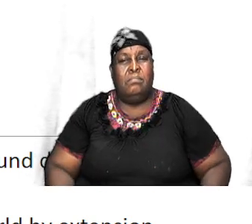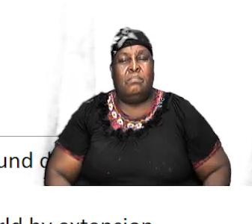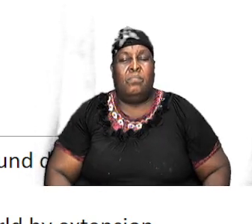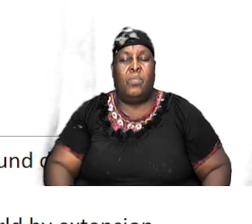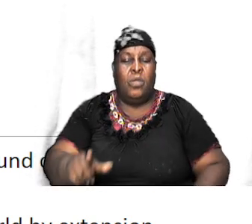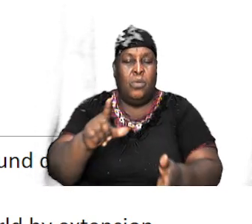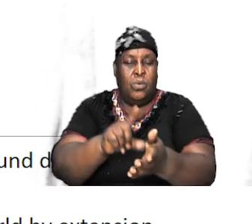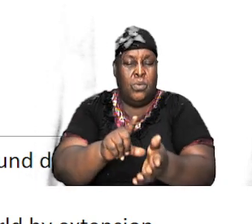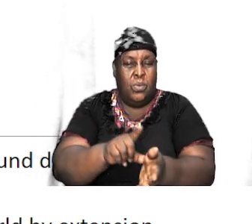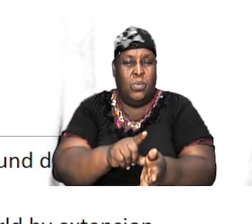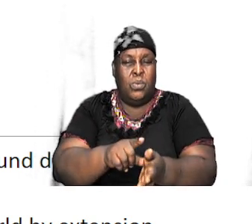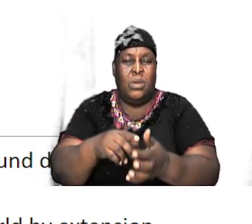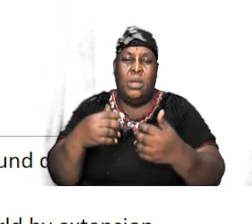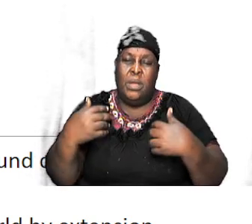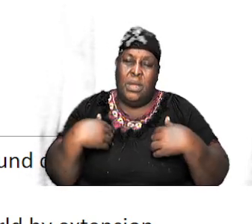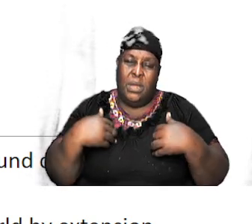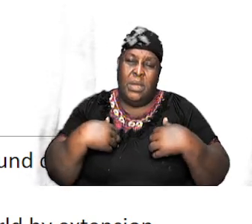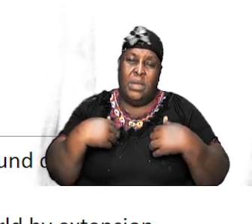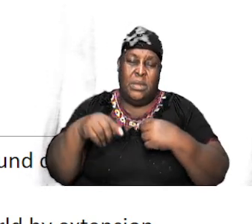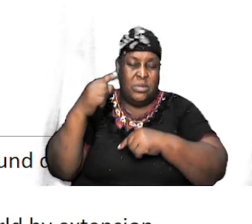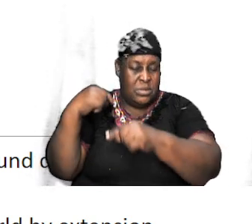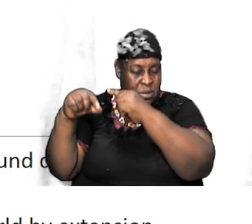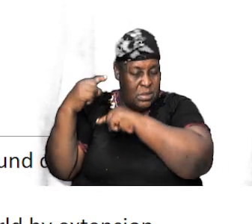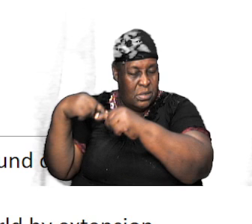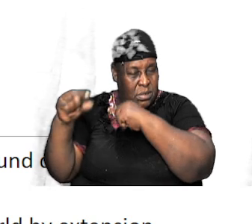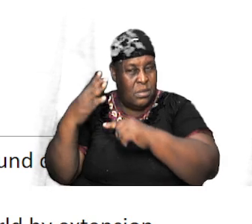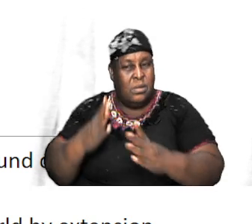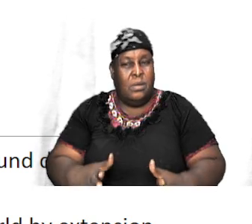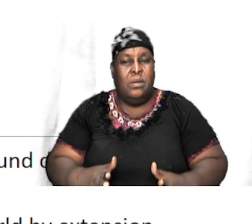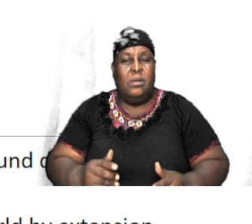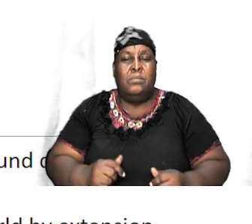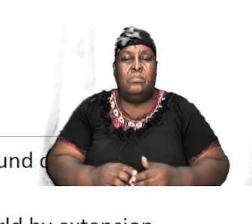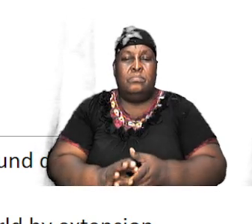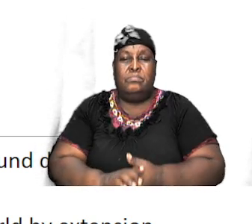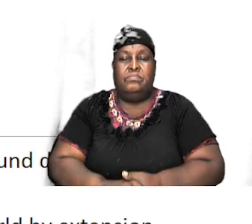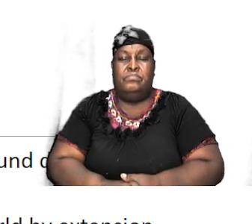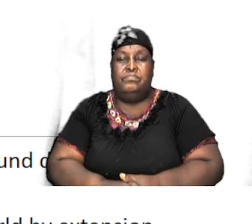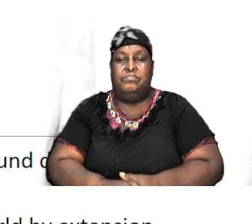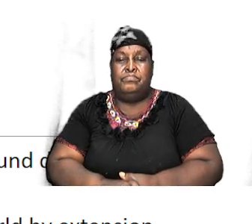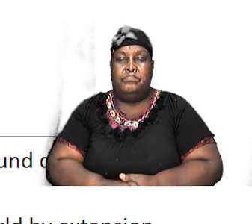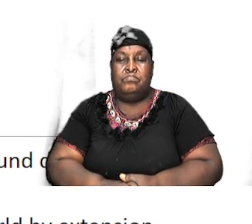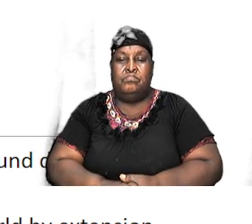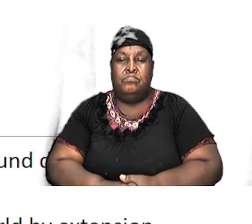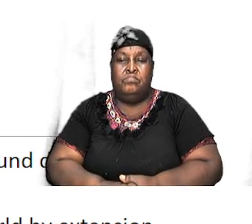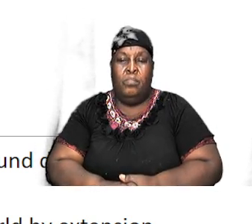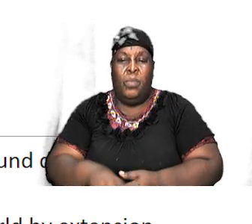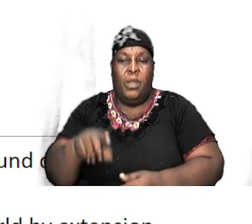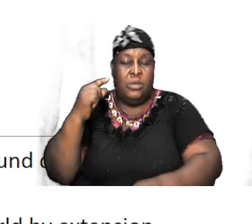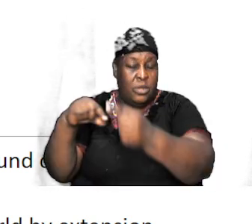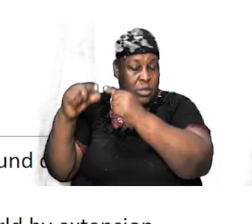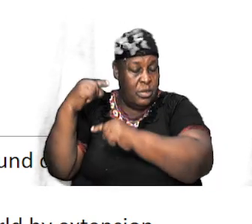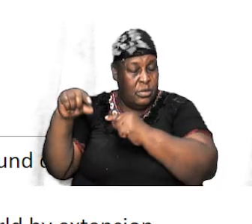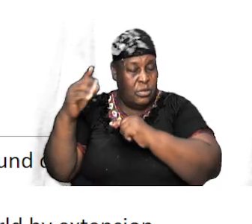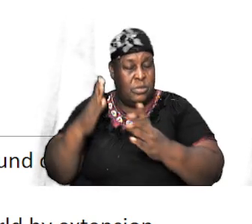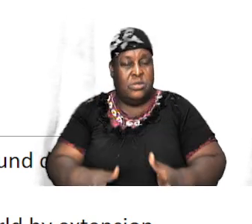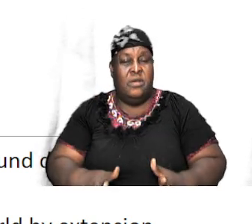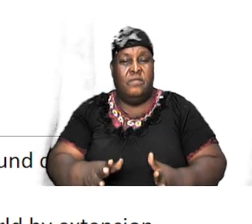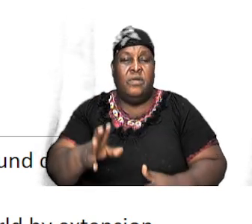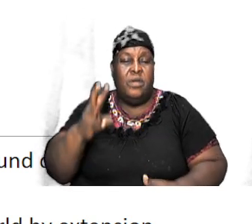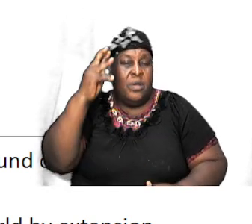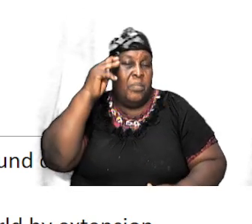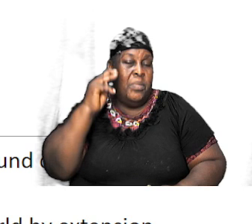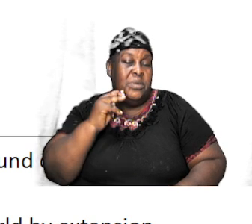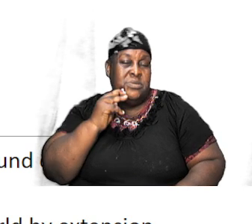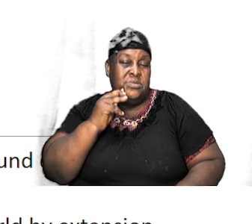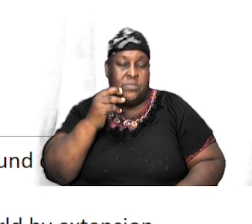Luke also had a genealogy. I believe, and I'm going from memory here, if you look at the genealogy of Matthew, I